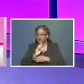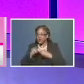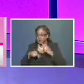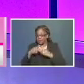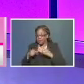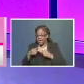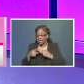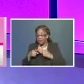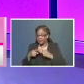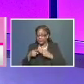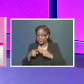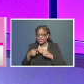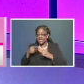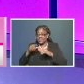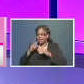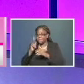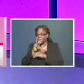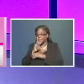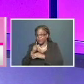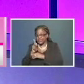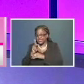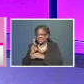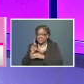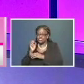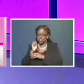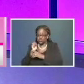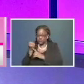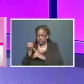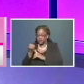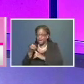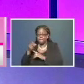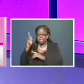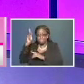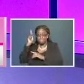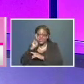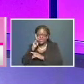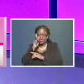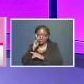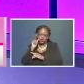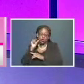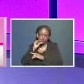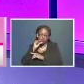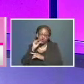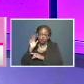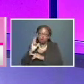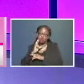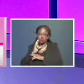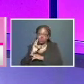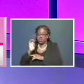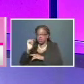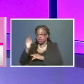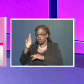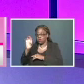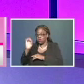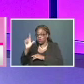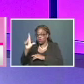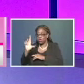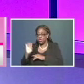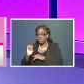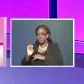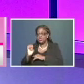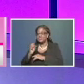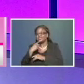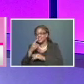Minister of State for the Public Service, the Honorable Pia Glover-Rolle, confirmed the department is about 50% through the